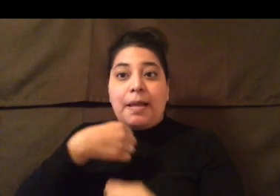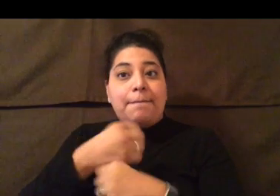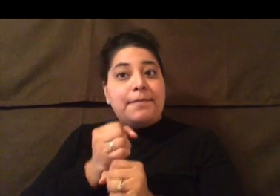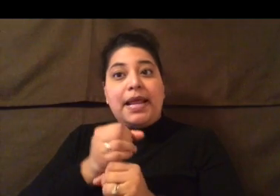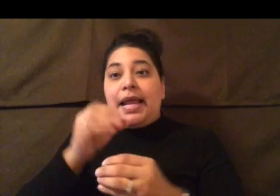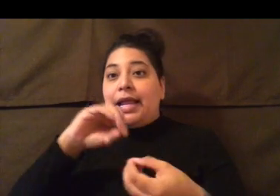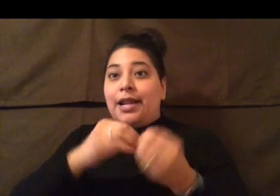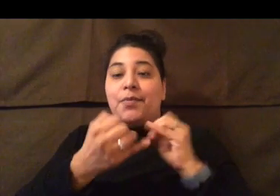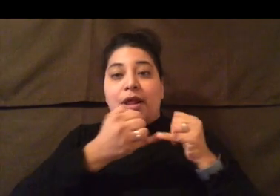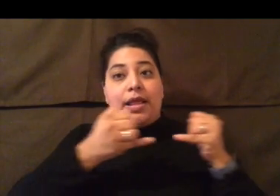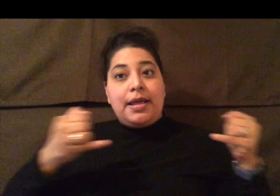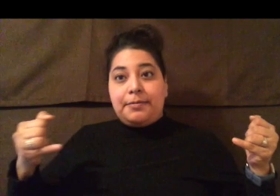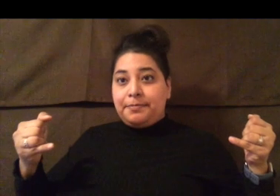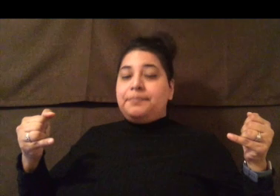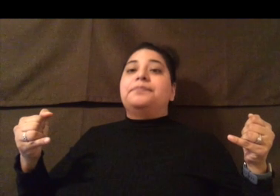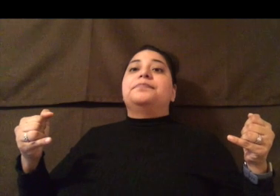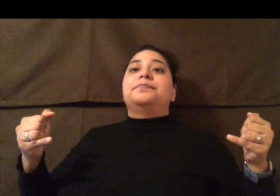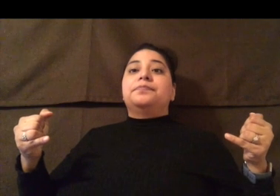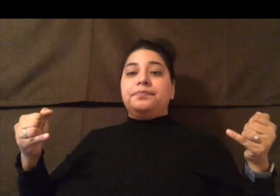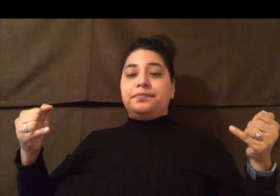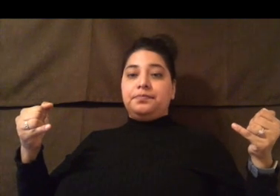make our number line just like we did before.